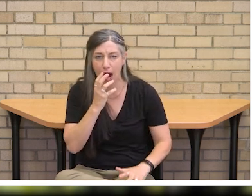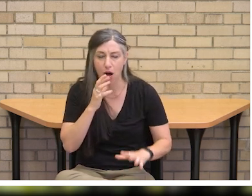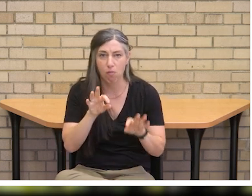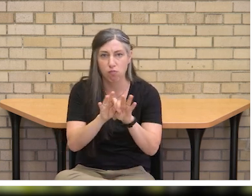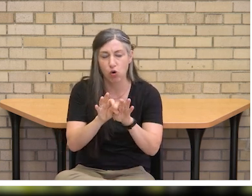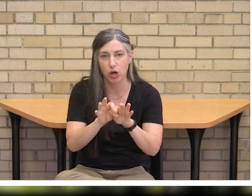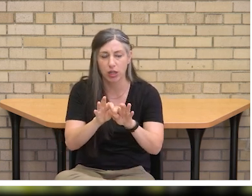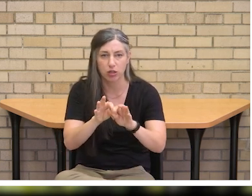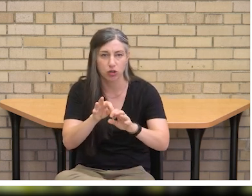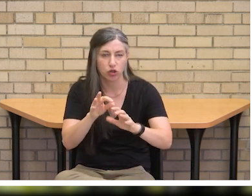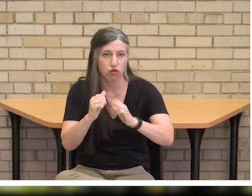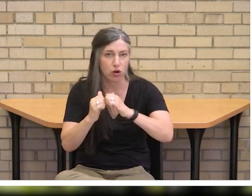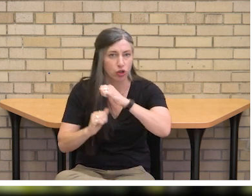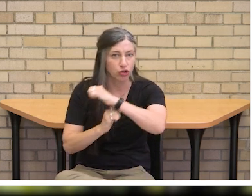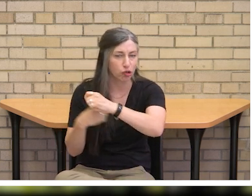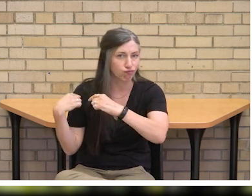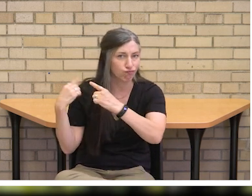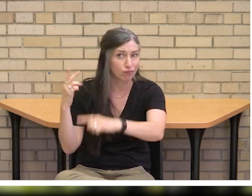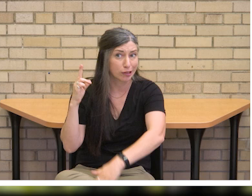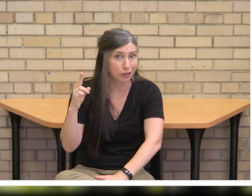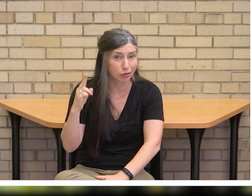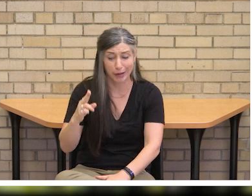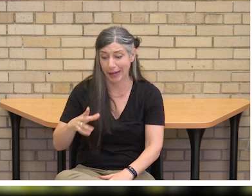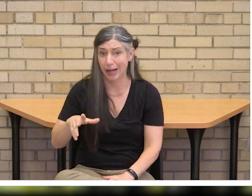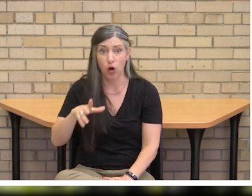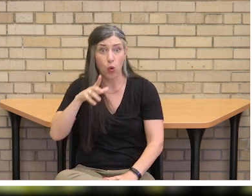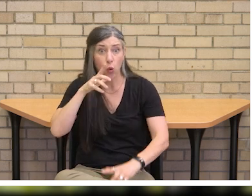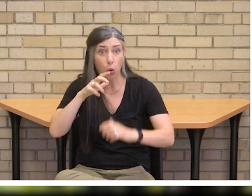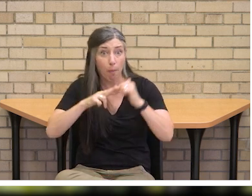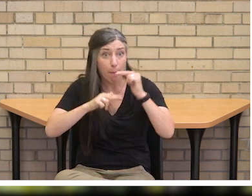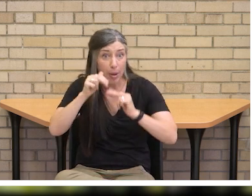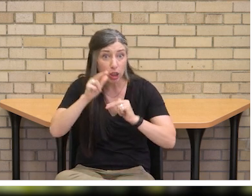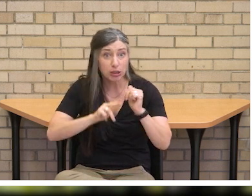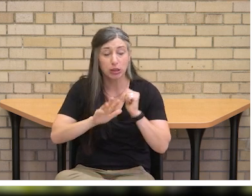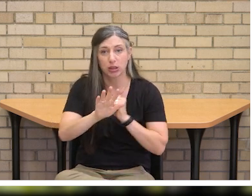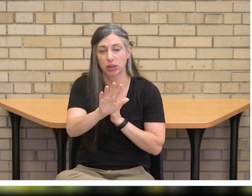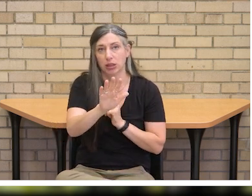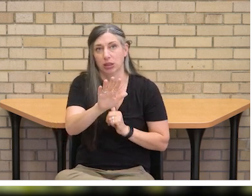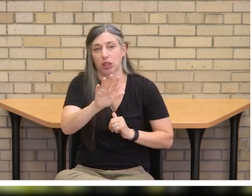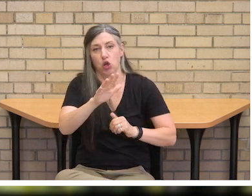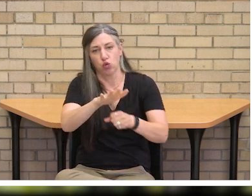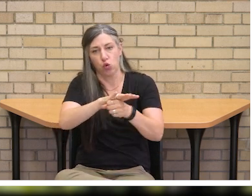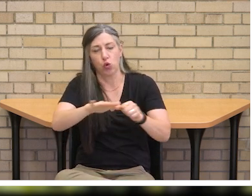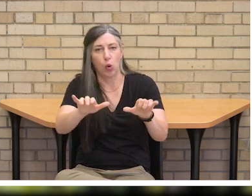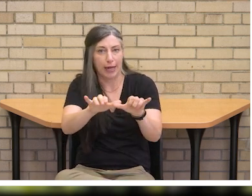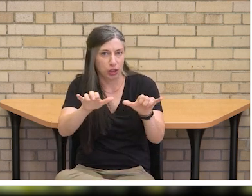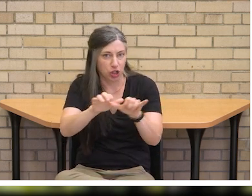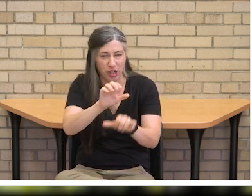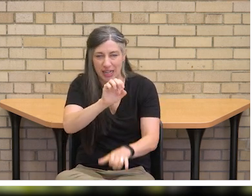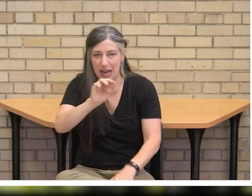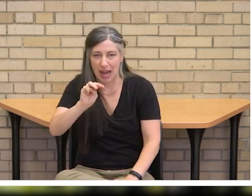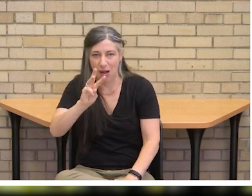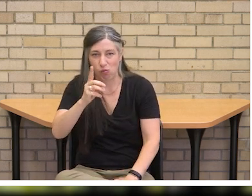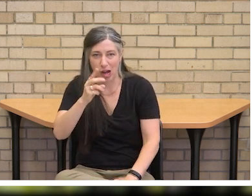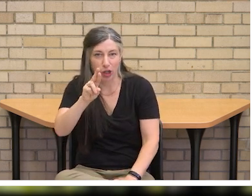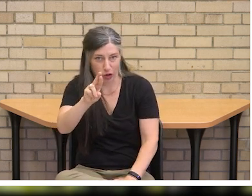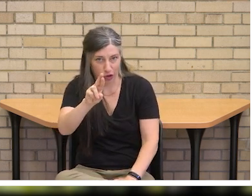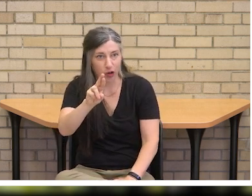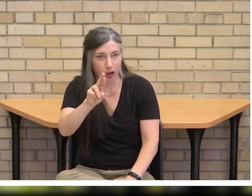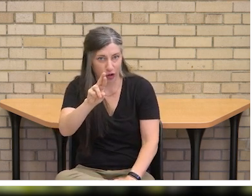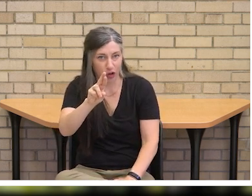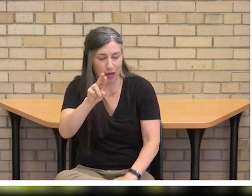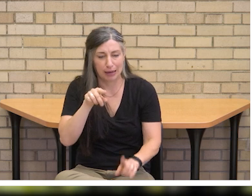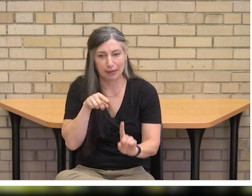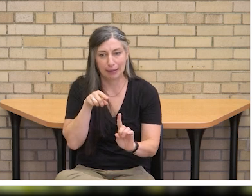was designed by a local engineer named E.M. Weichert. He had a novel way of